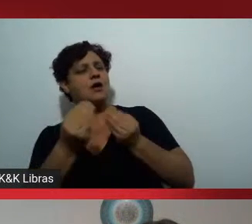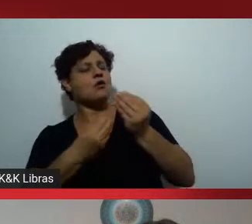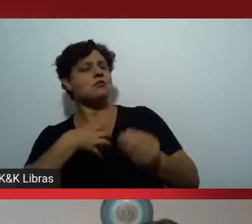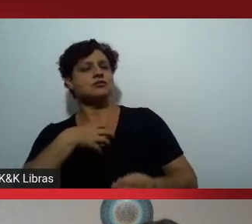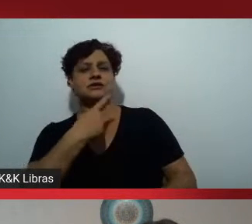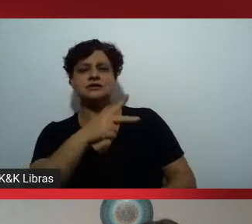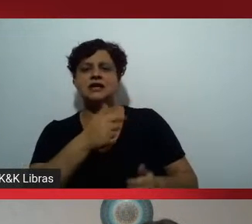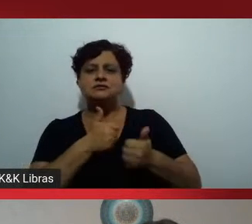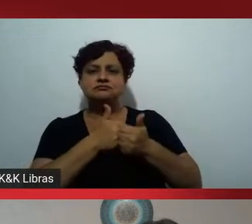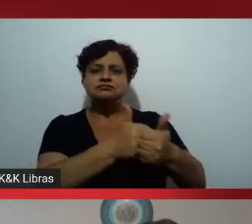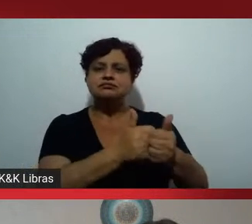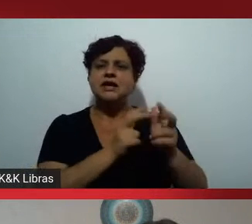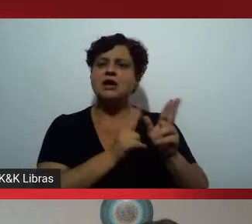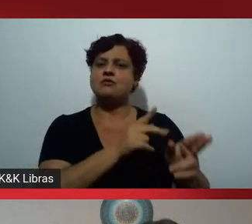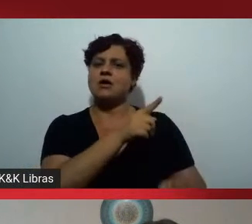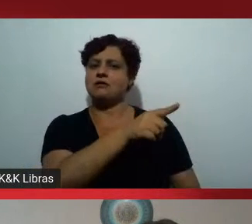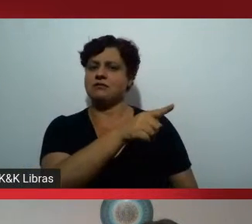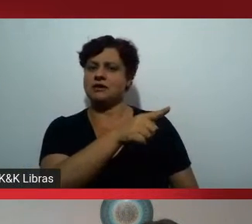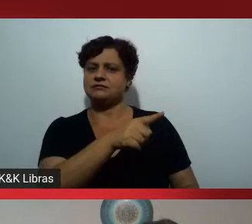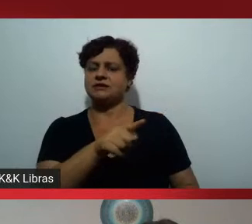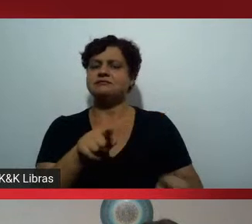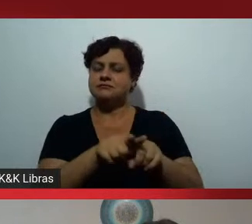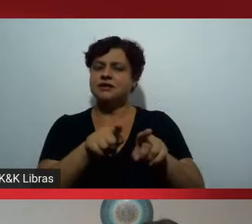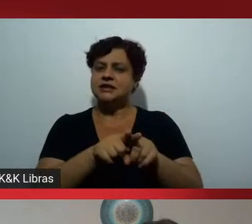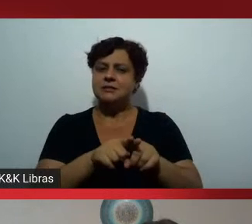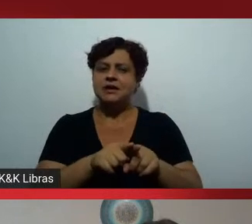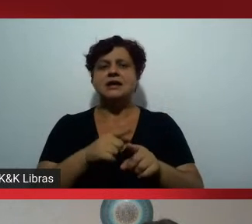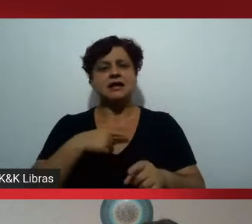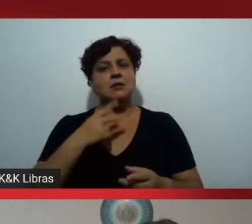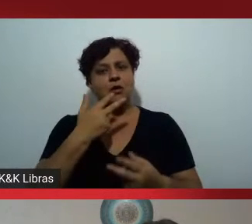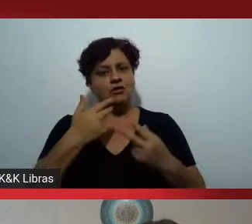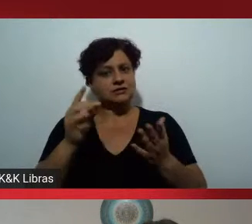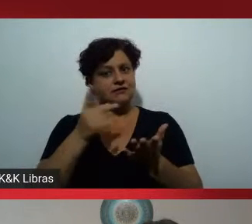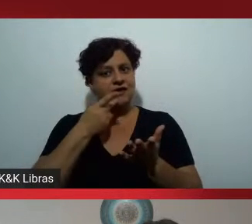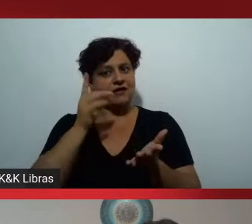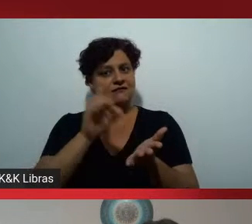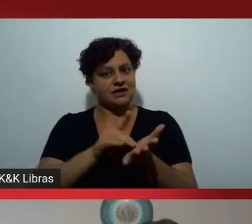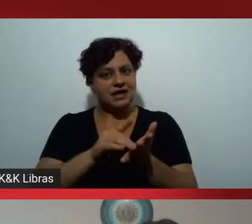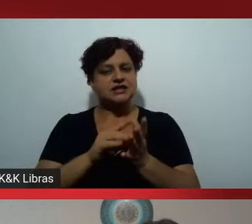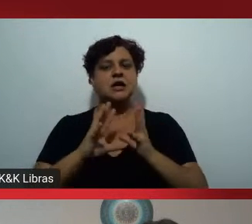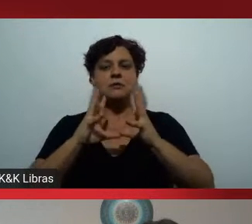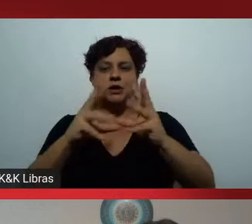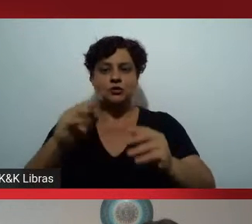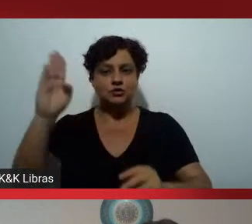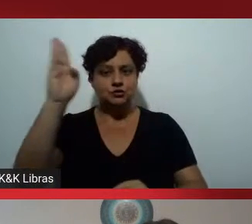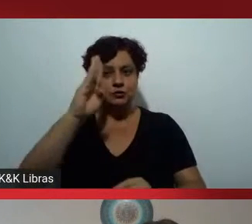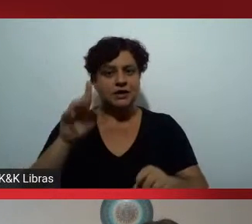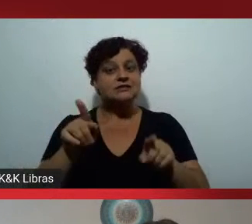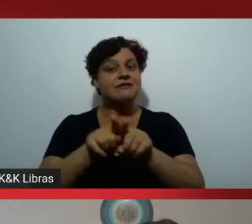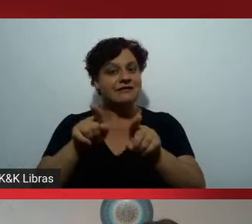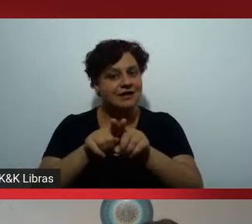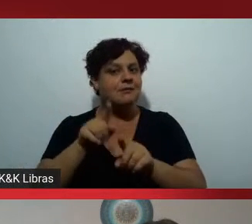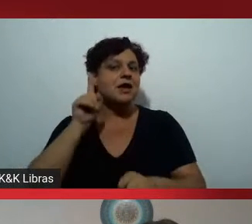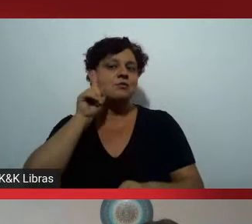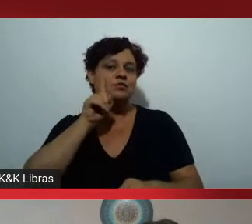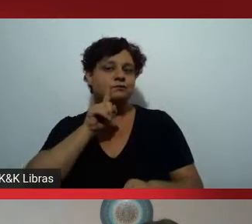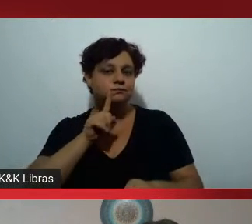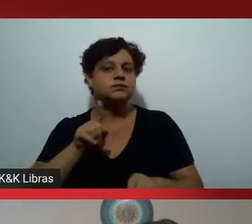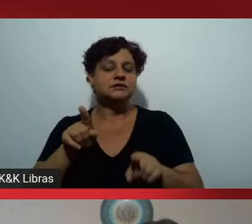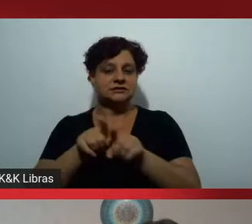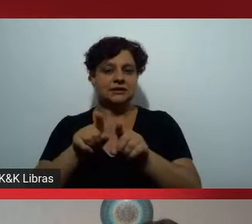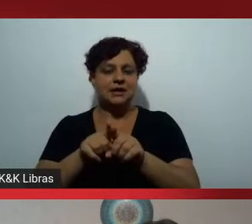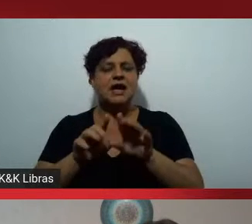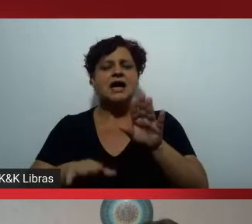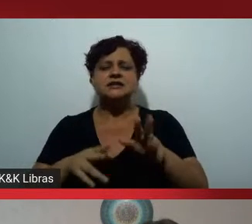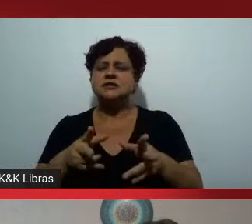in the U.S. as well as in Brazil, they might not have access to the role models and the mentors and the sponsors that they need to be successful once they are in our